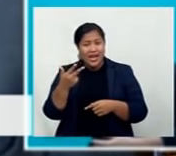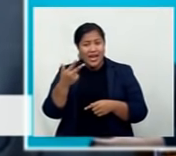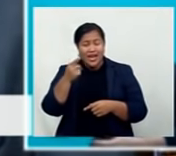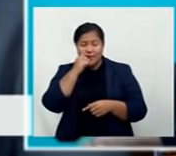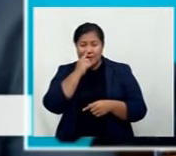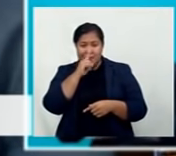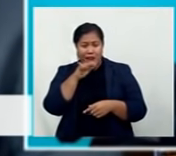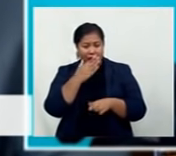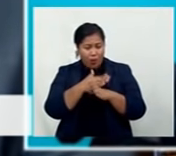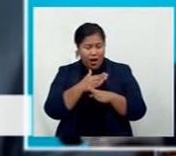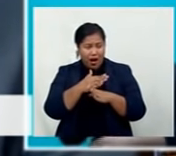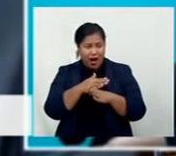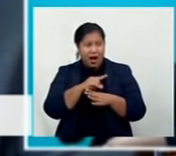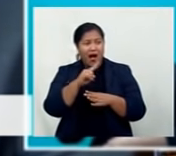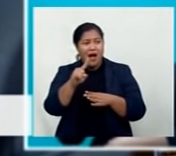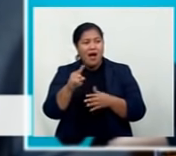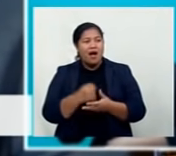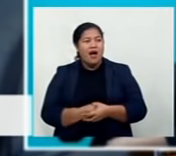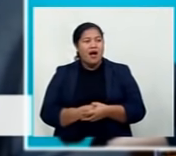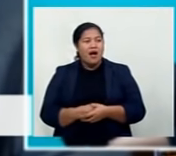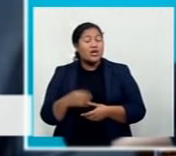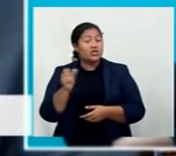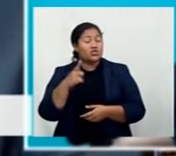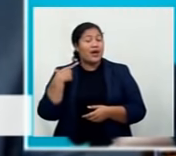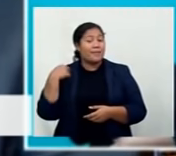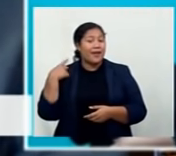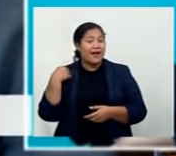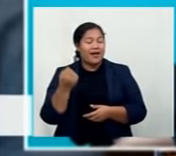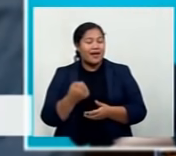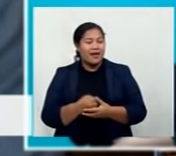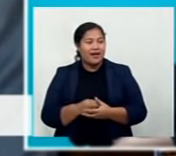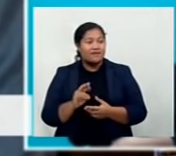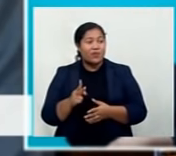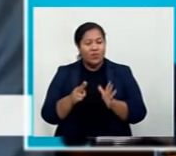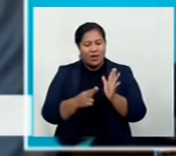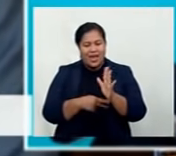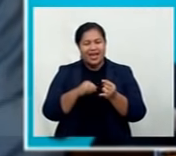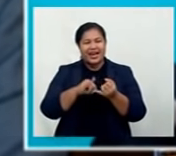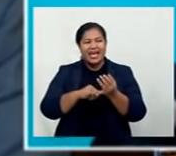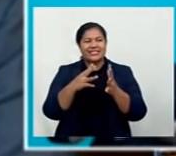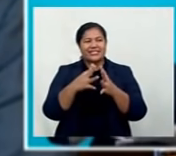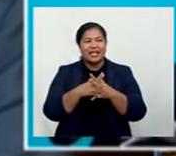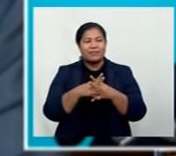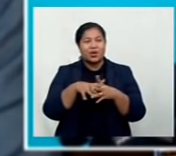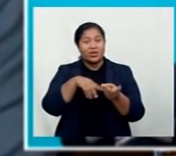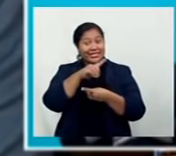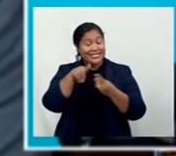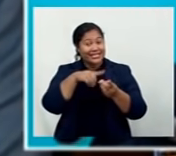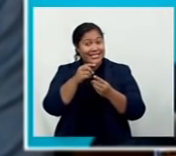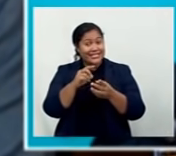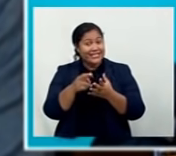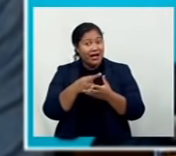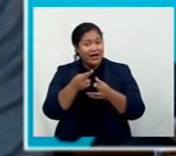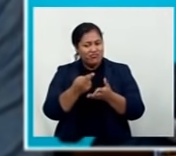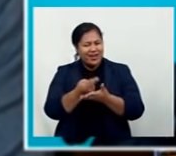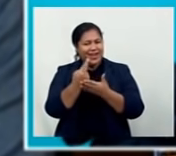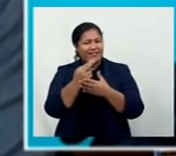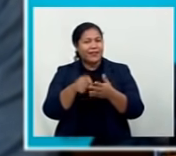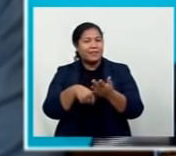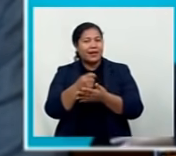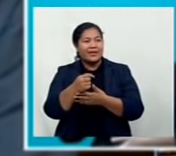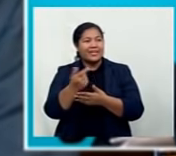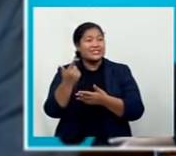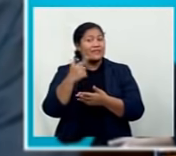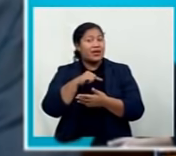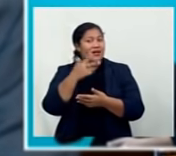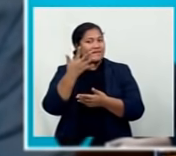workers are entitled to apply for the New South Wales disaster relief payment of